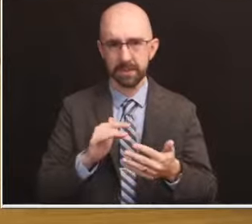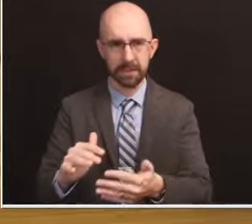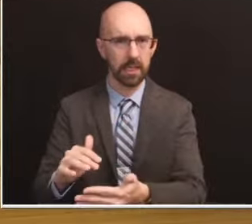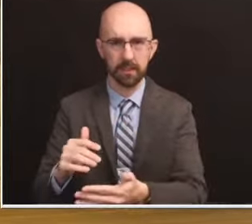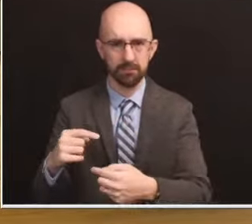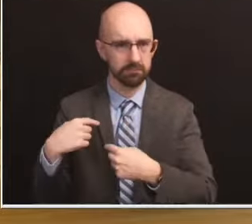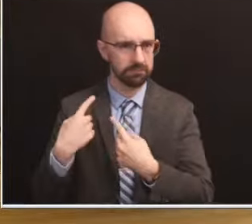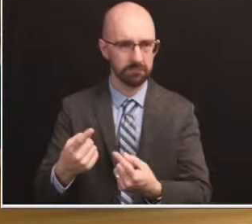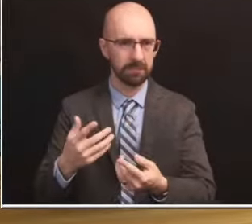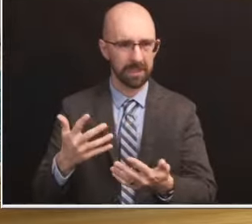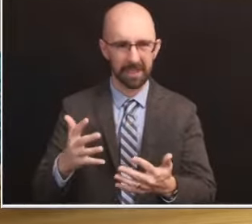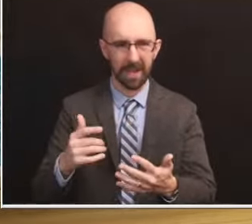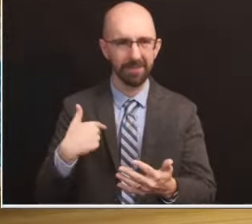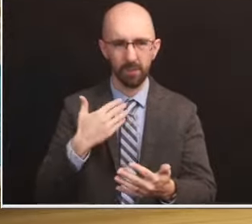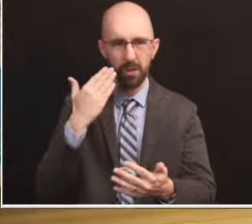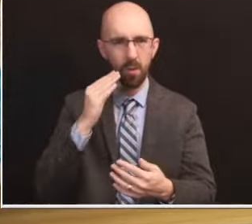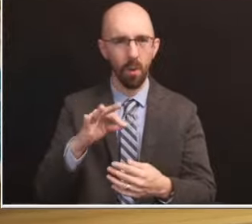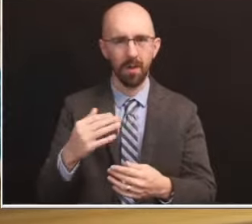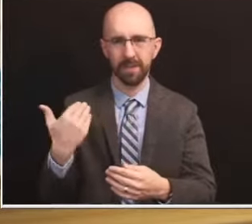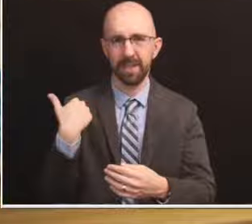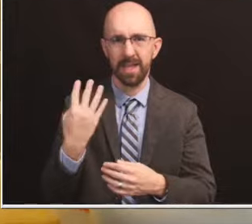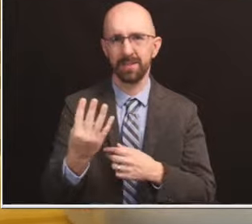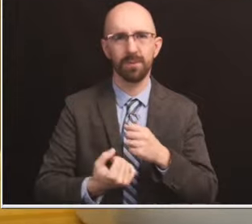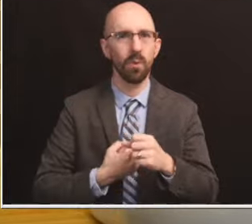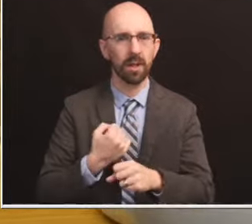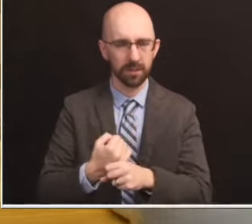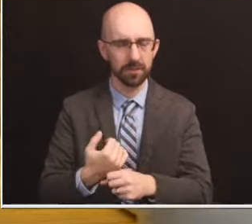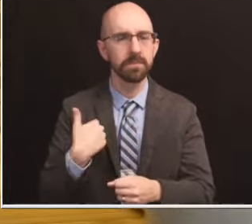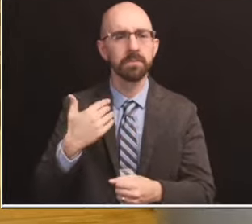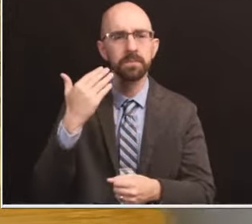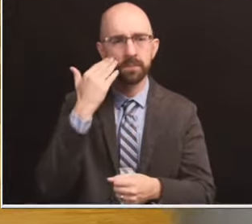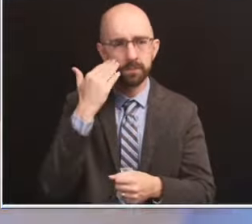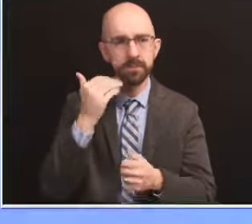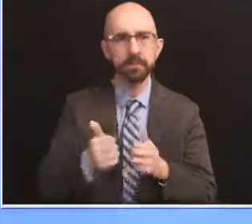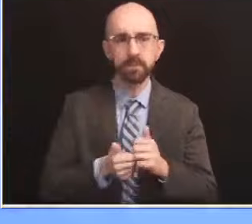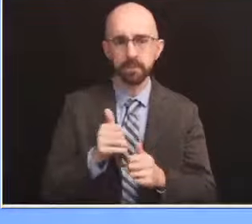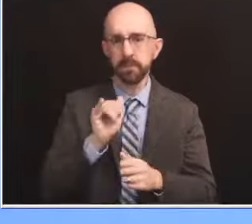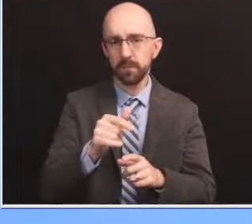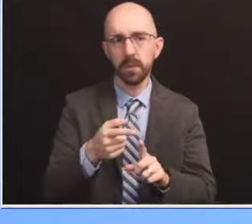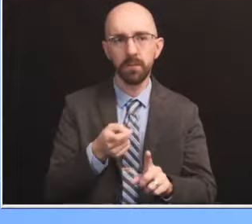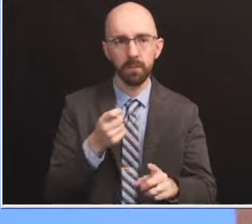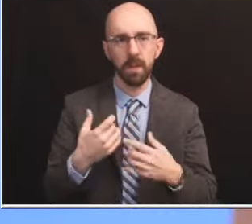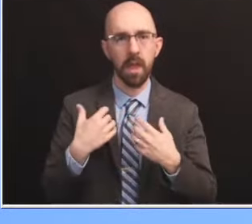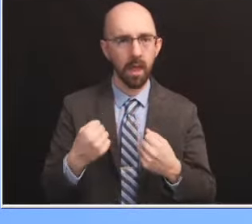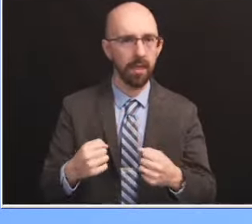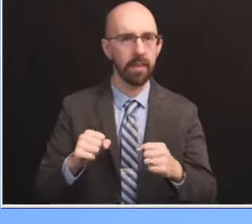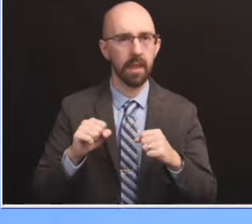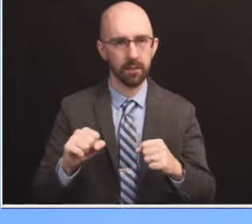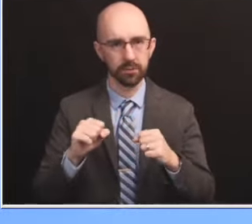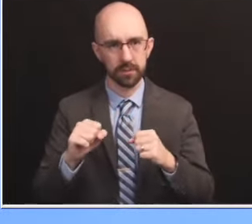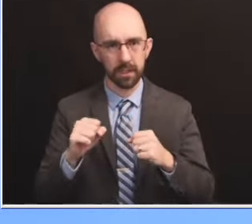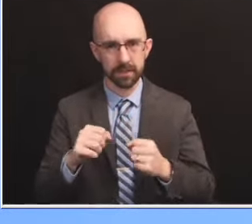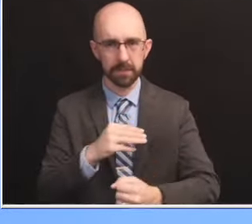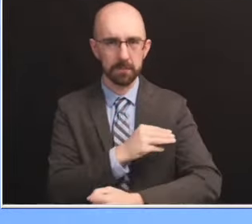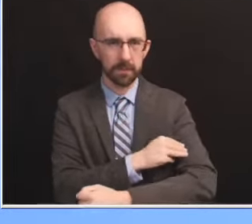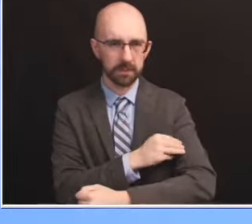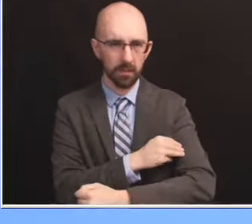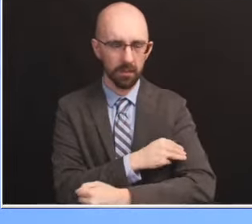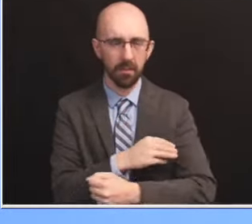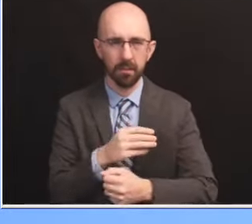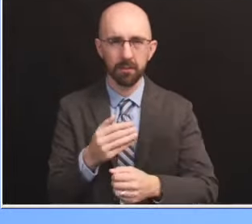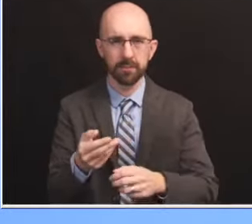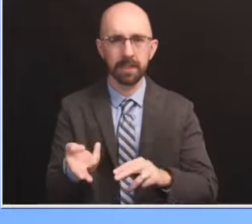kind of that we know of over the last 40 years. So we know most of it from the health and exercise and muscle gains that